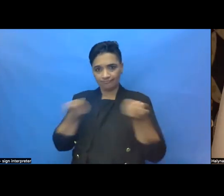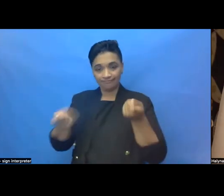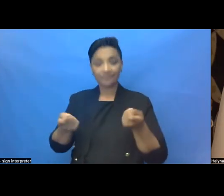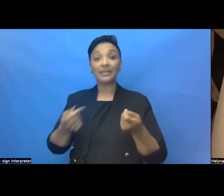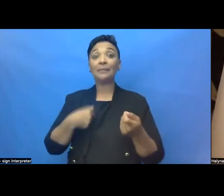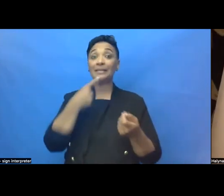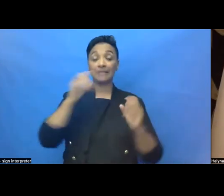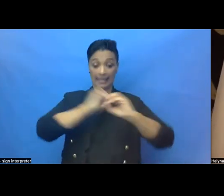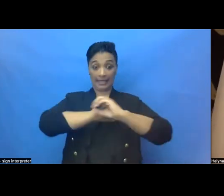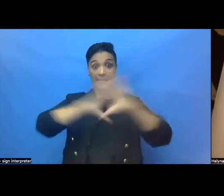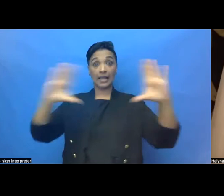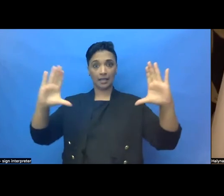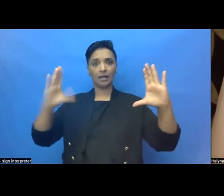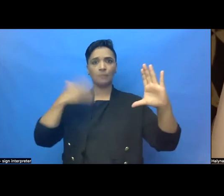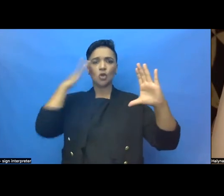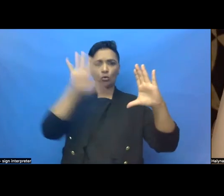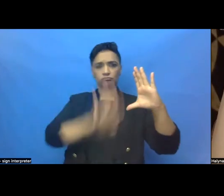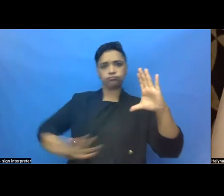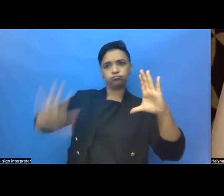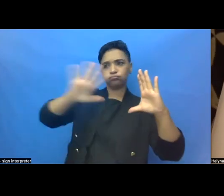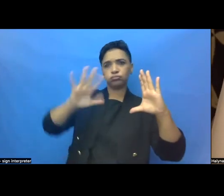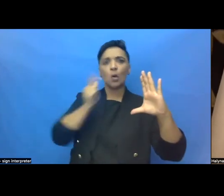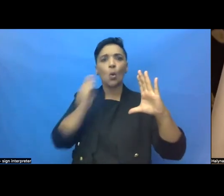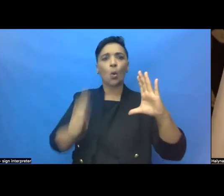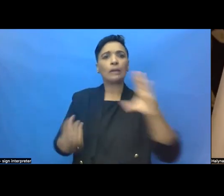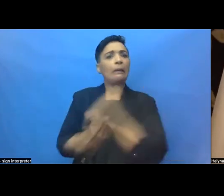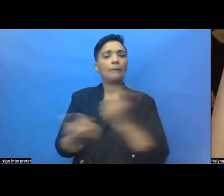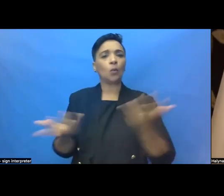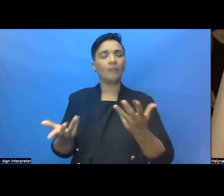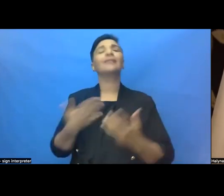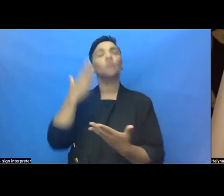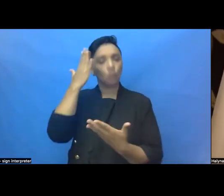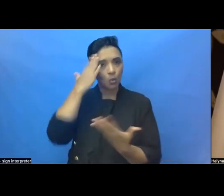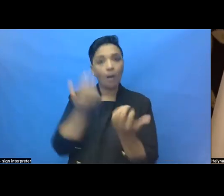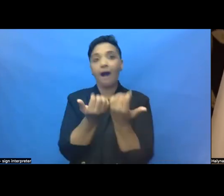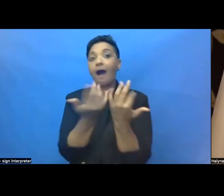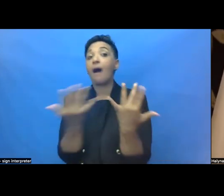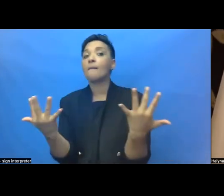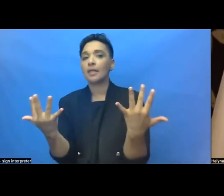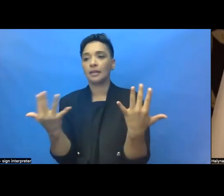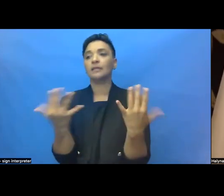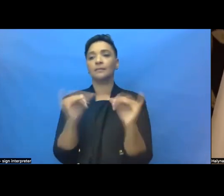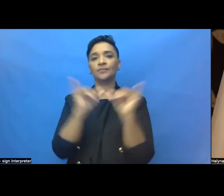mean the comprehensive picture. I'm sure that there was some knowledge about the numbers of institutions evacuated.